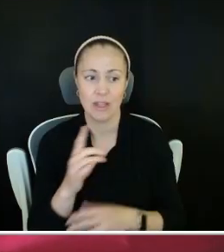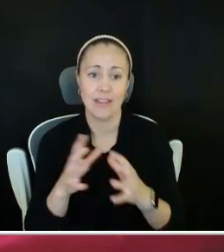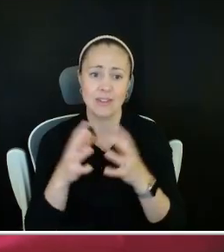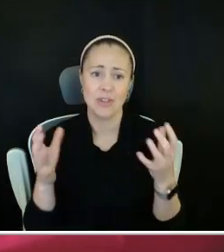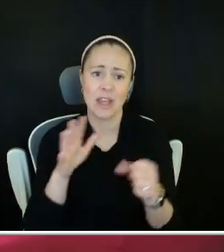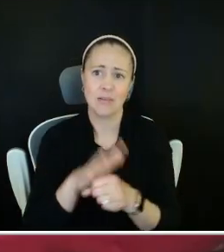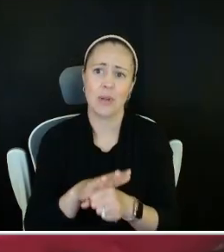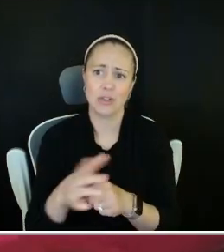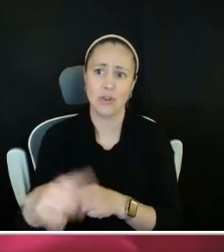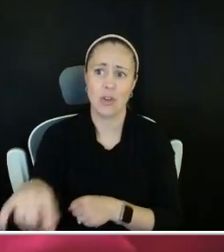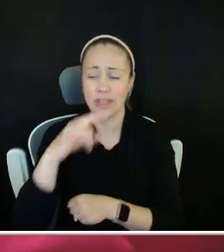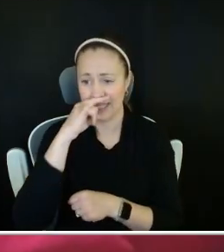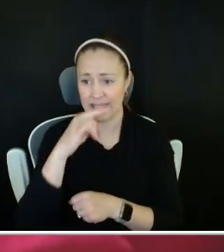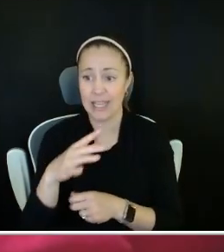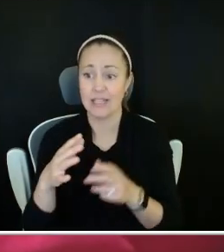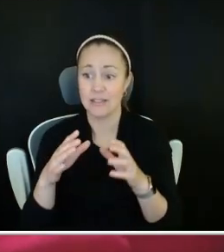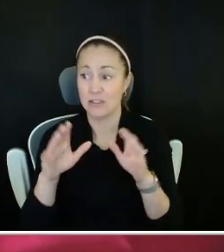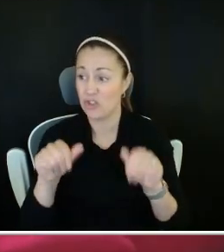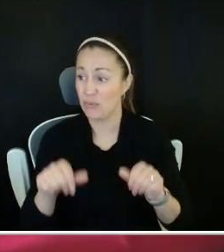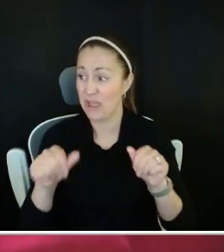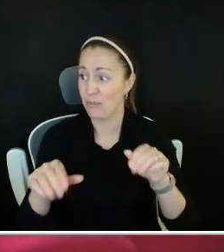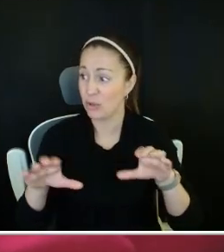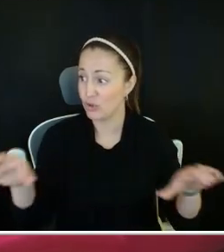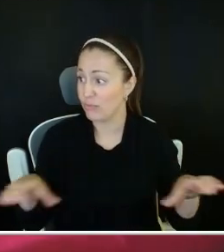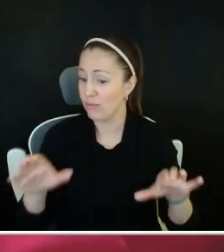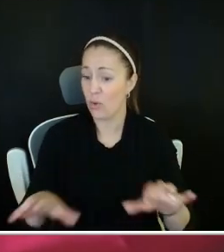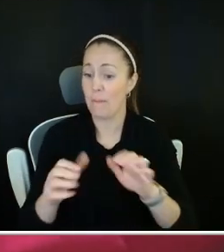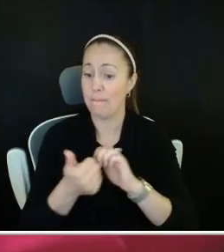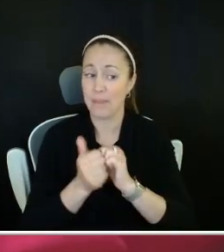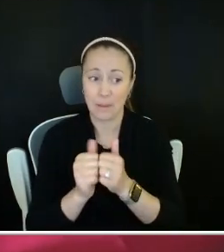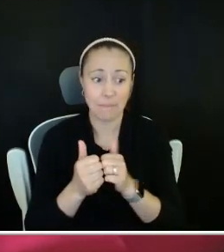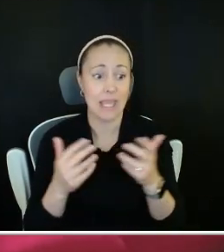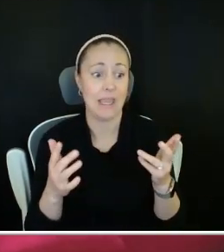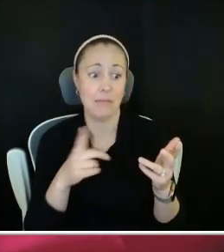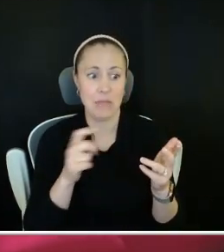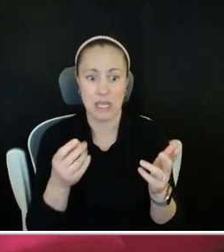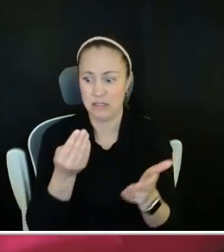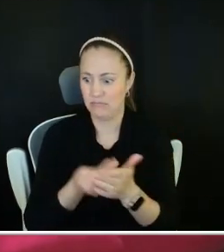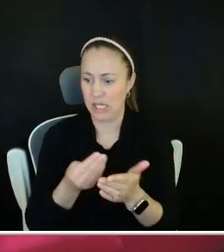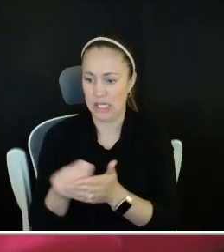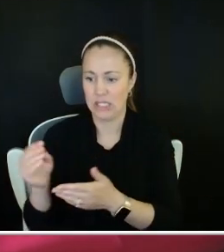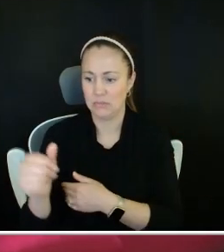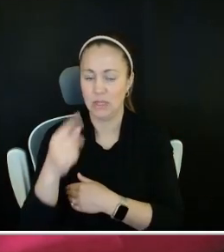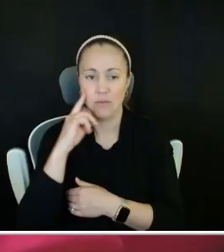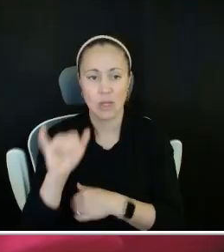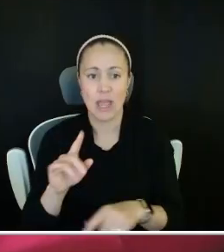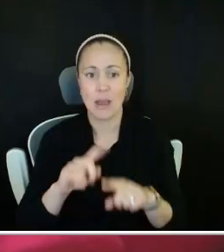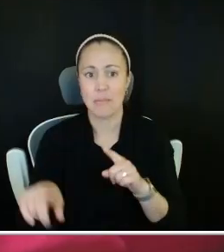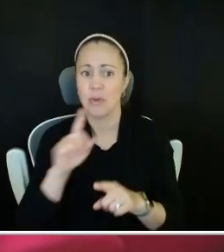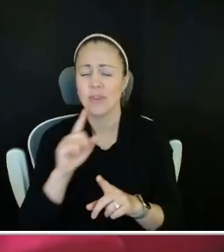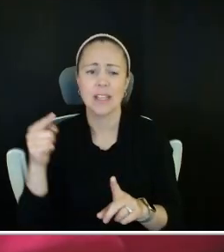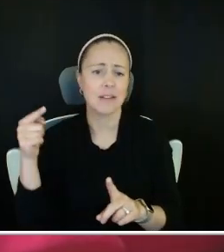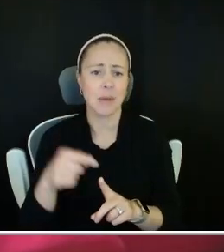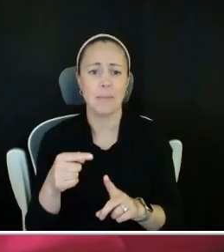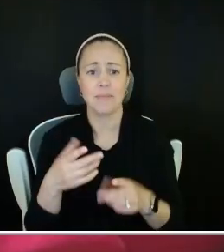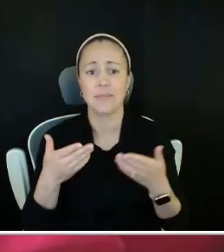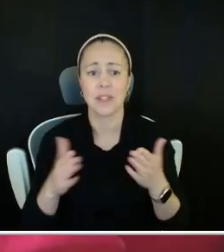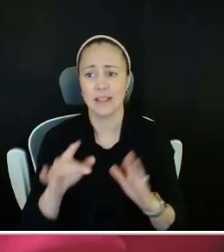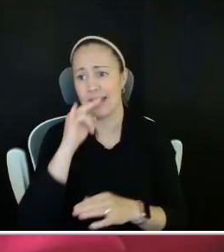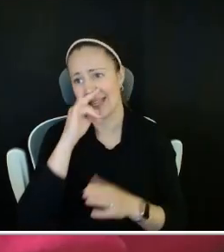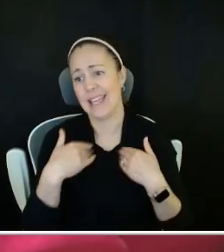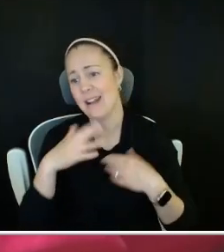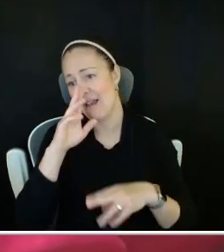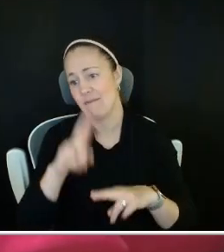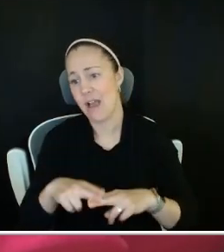these kids to be able to perform and compete, given the fact that money's being spent on them. But the Hmm. bottom line is, let the kid have fun.